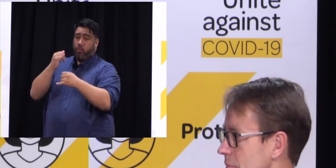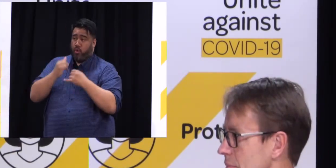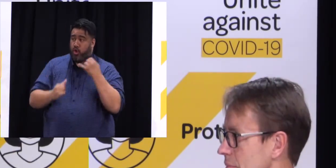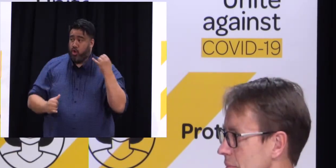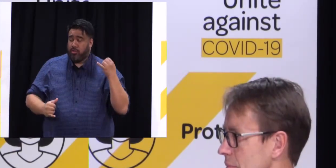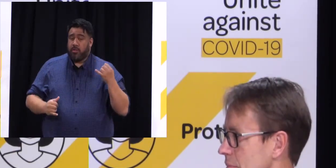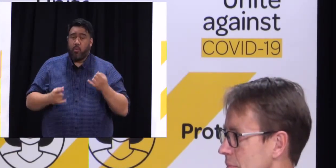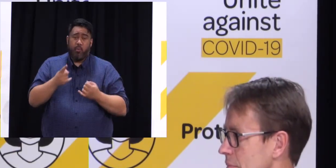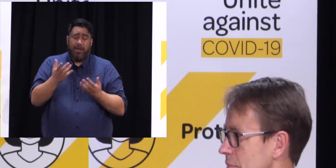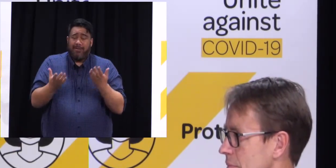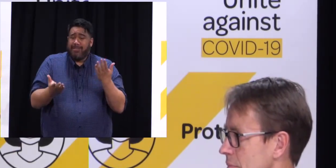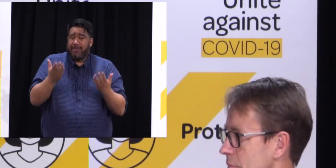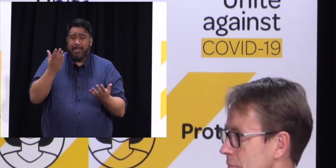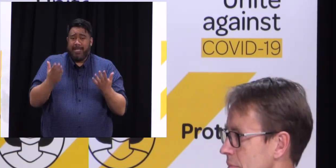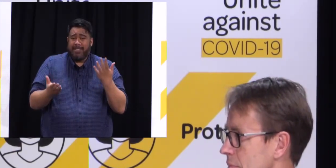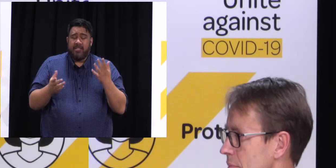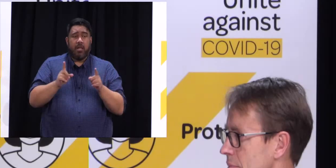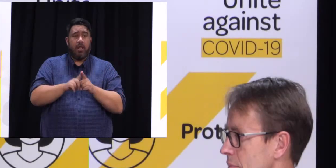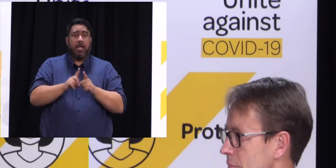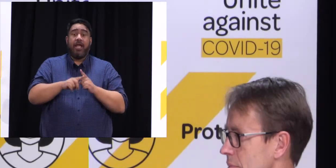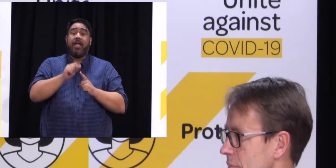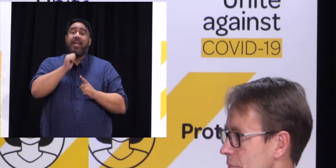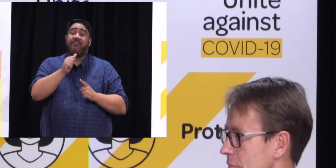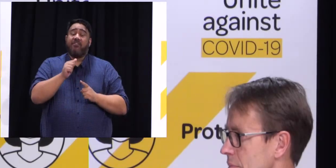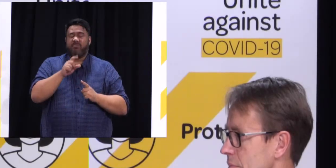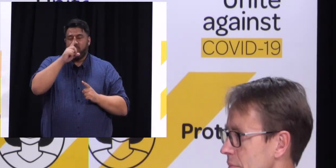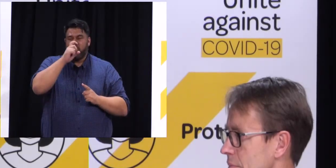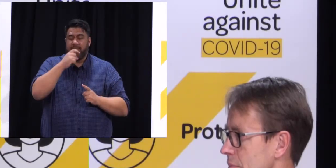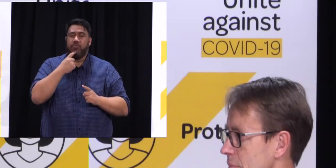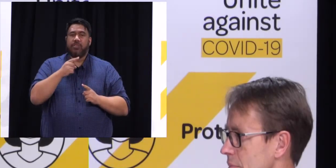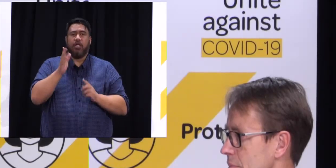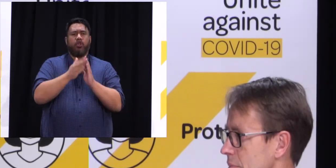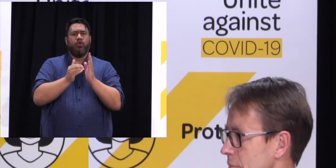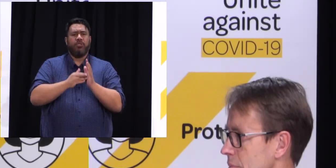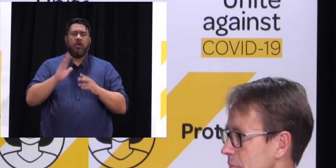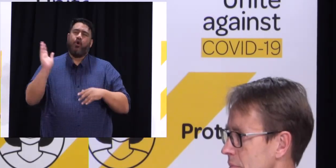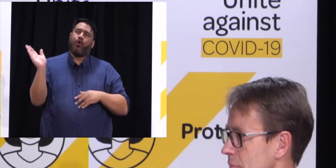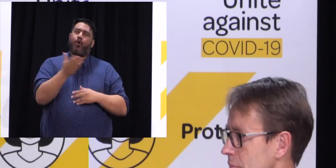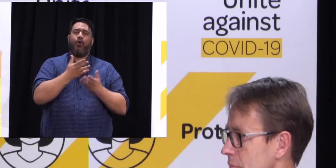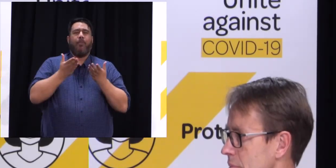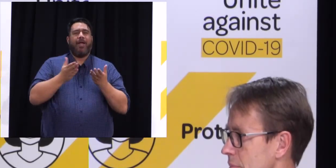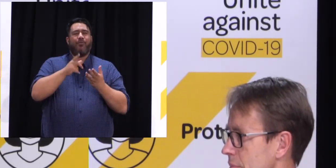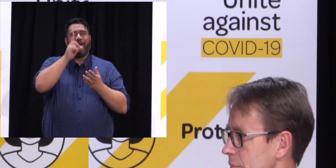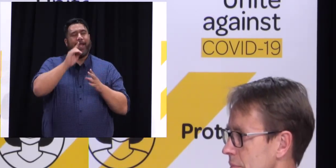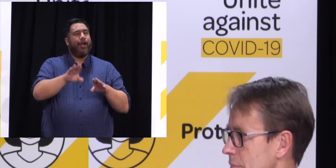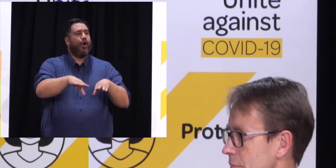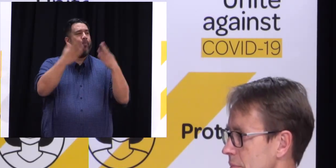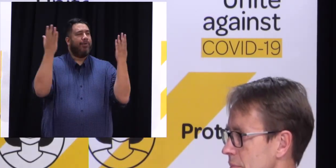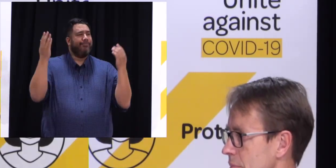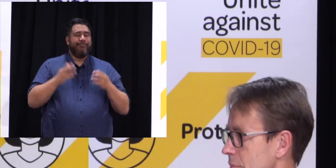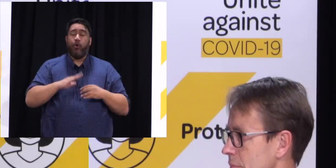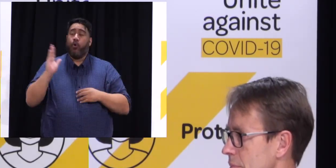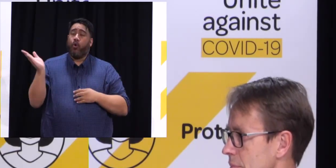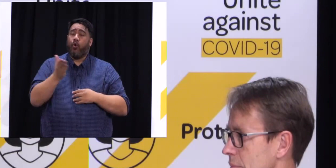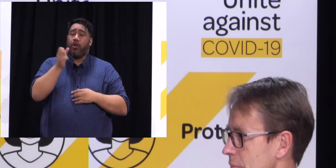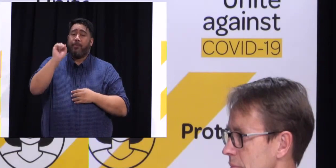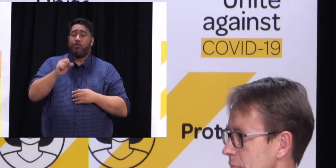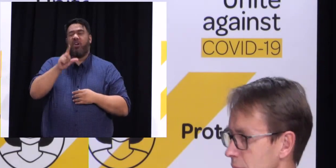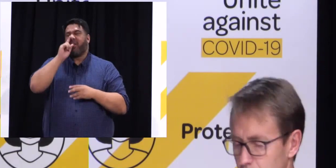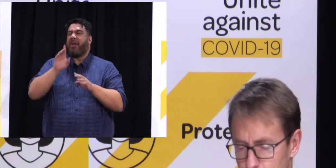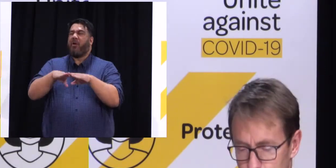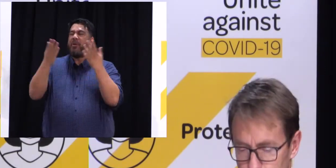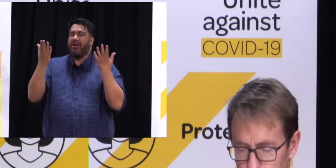say suddenly we're going to open up every bakery in New Zealand has the ability to open, or every butchery in New Zealand, then